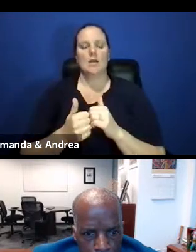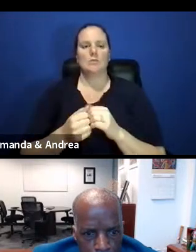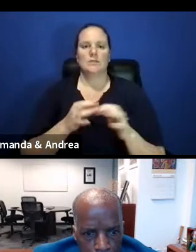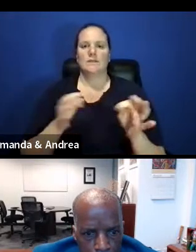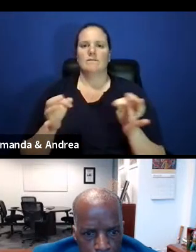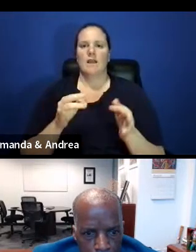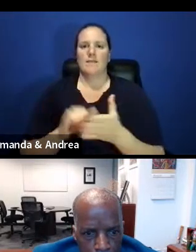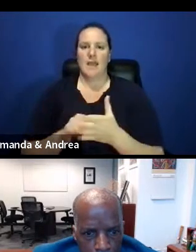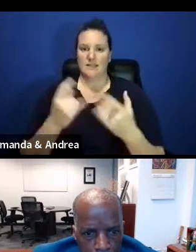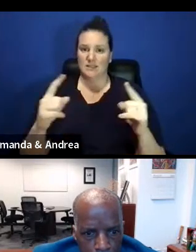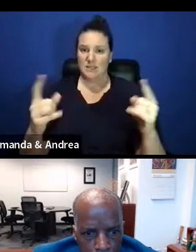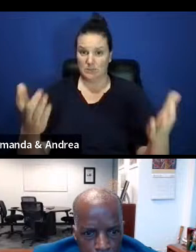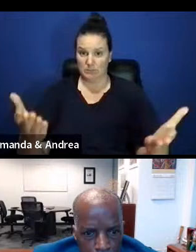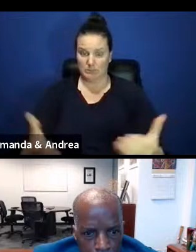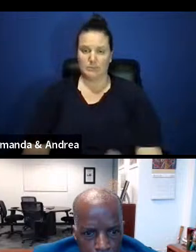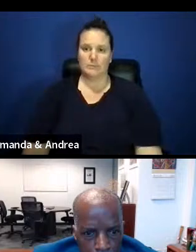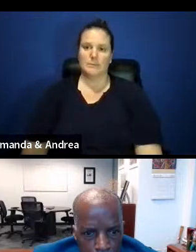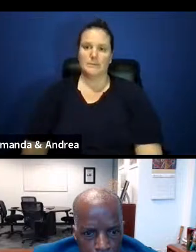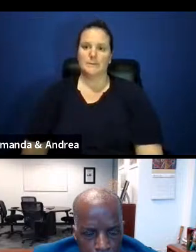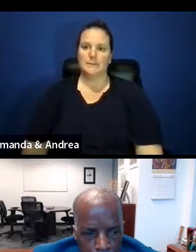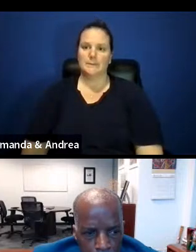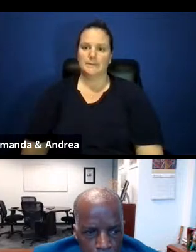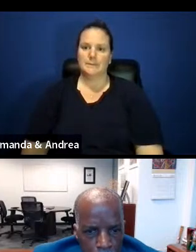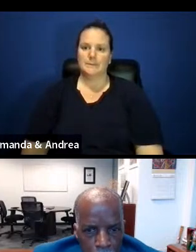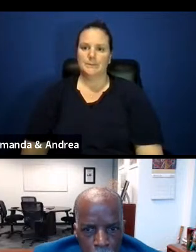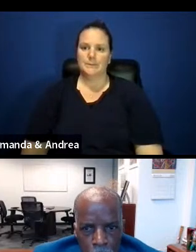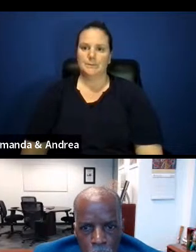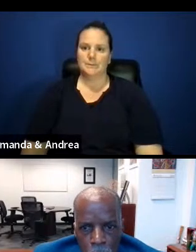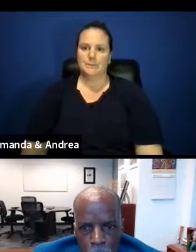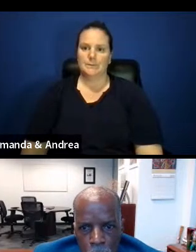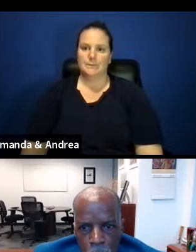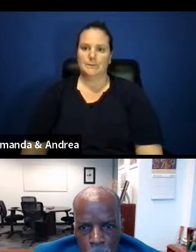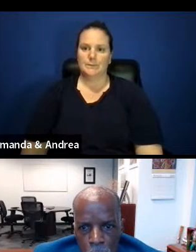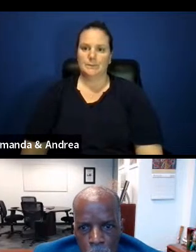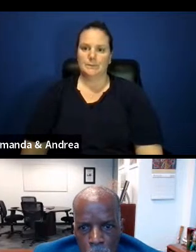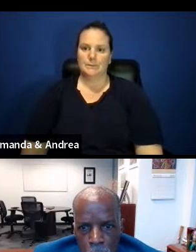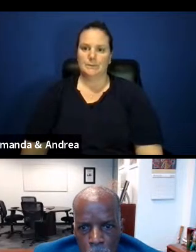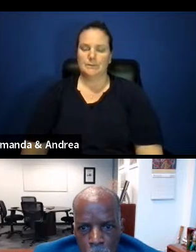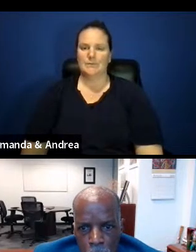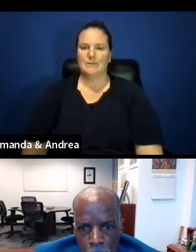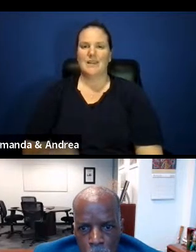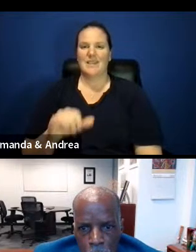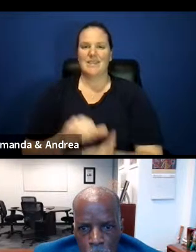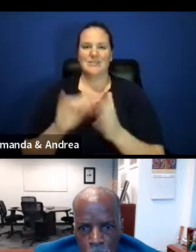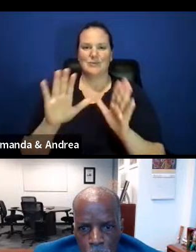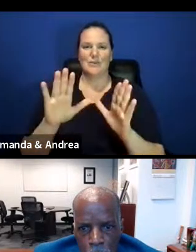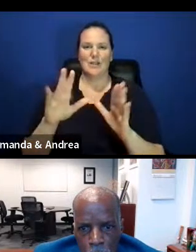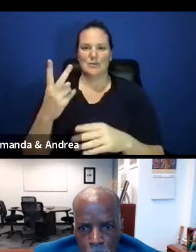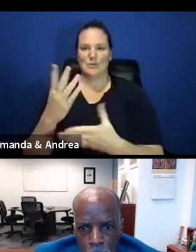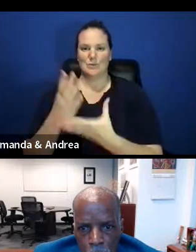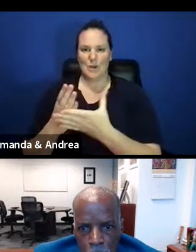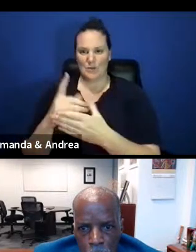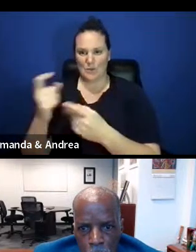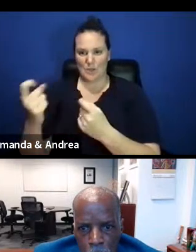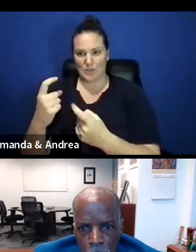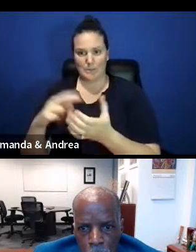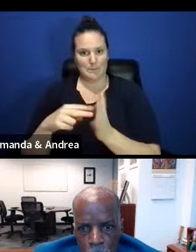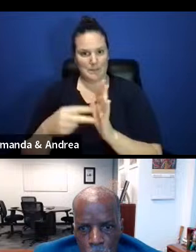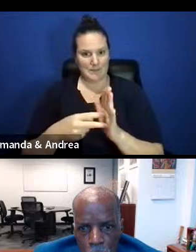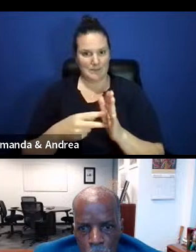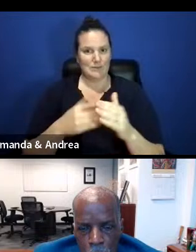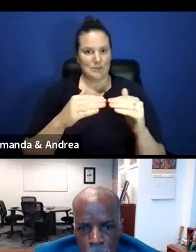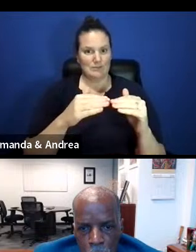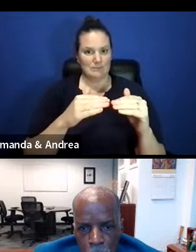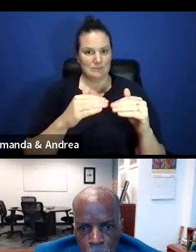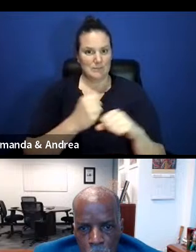define that success? Yeah, that's a great kind of two-part question there. So what does it mean to ensure equity